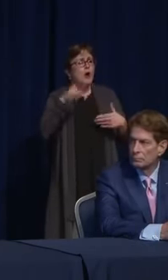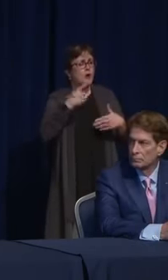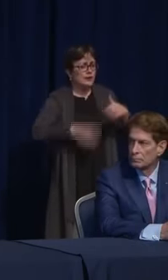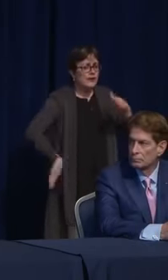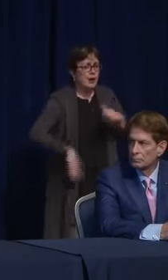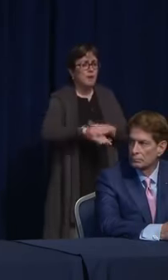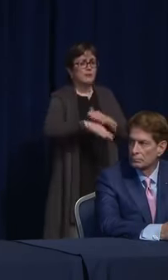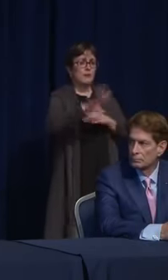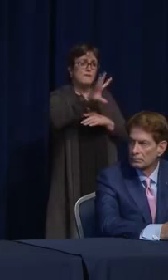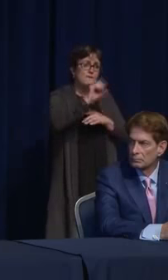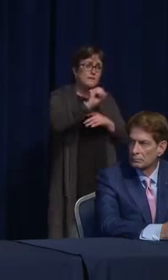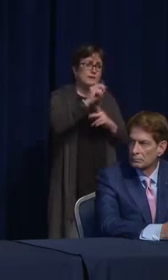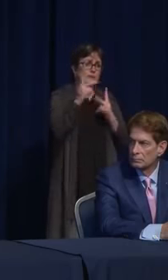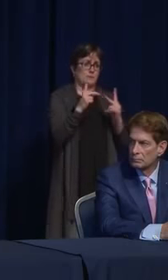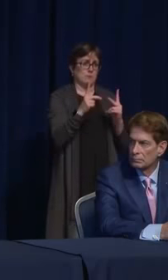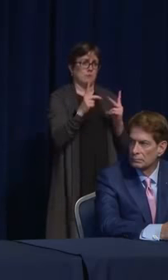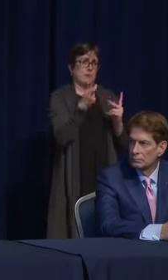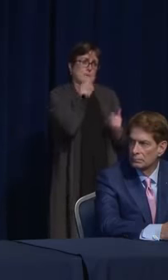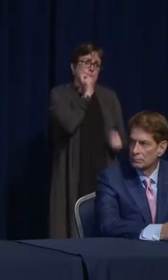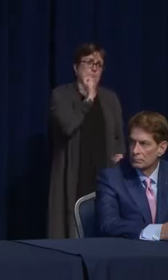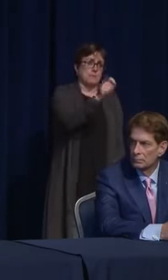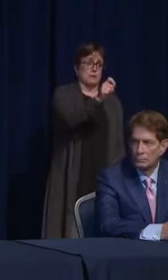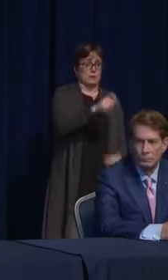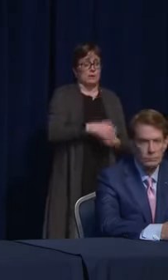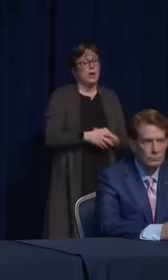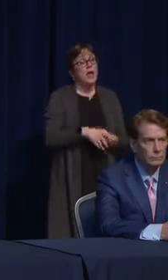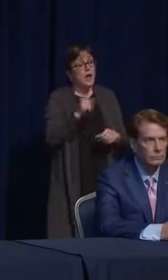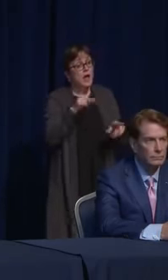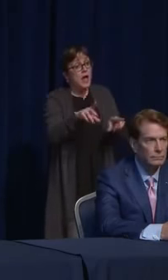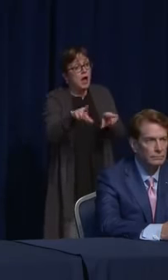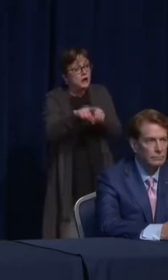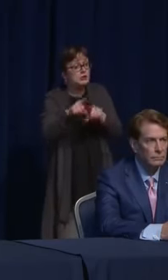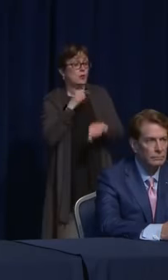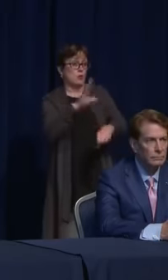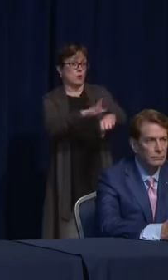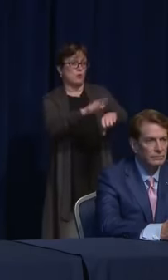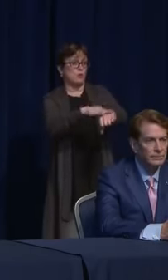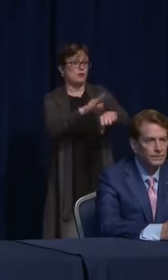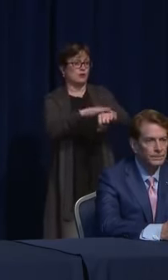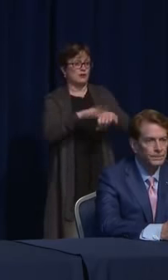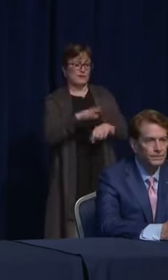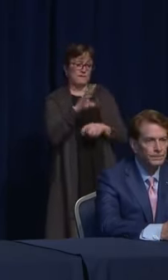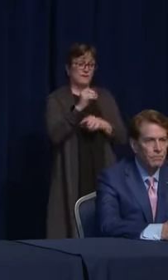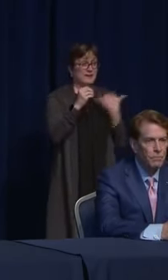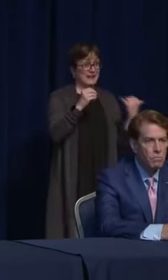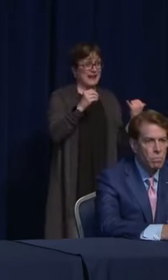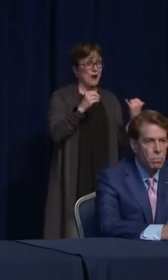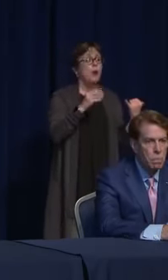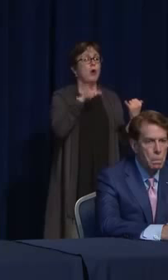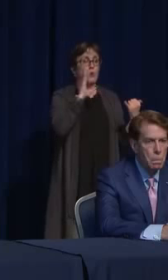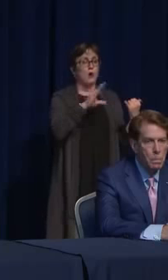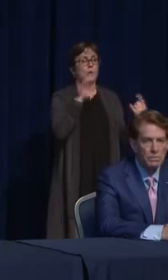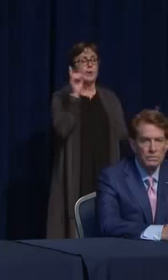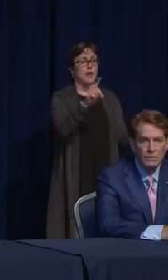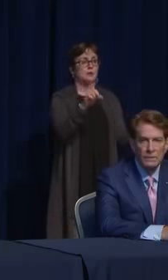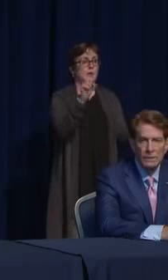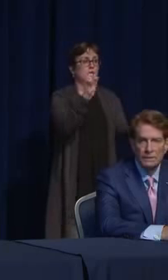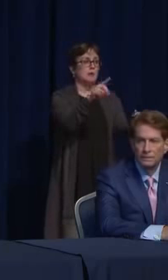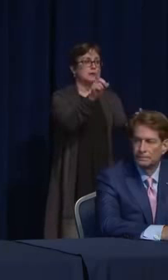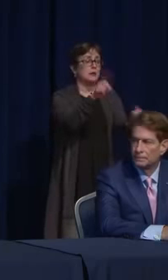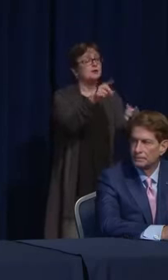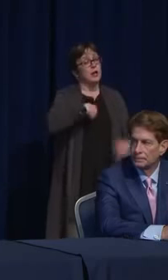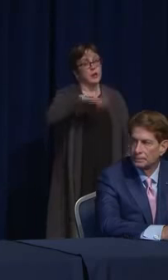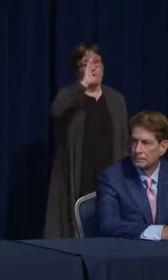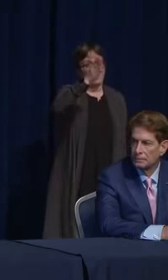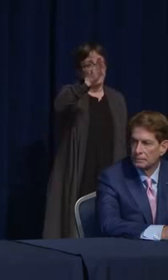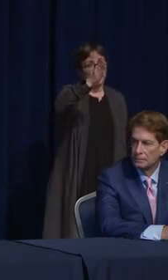little foreshadowing, if anything, that number's going down, not up. And it has to be enforced. It will